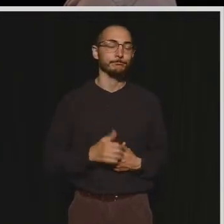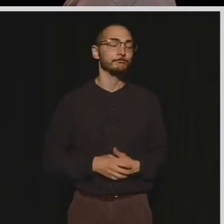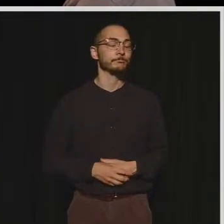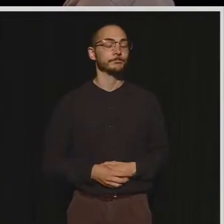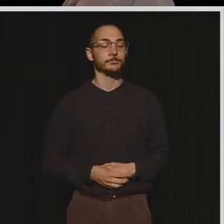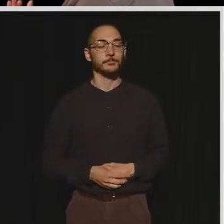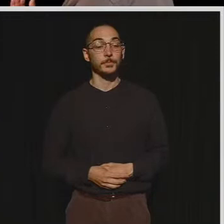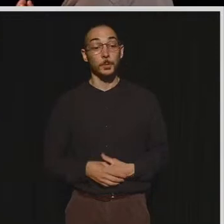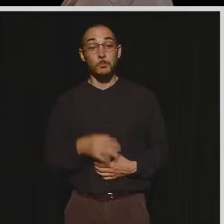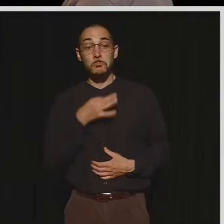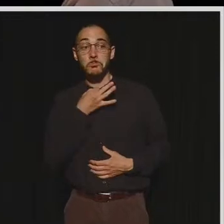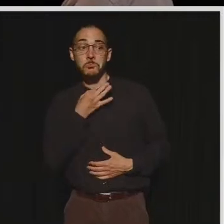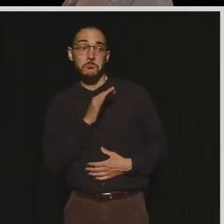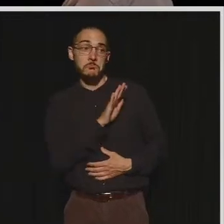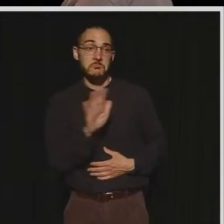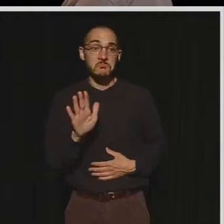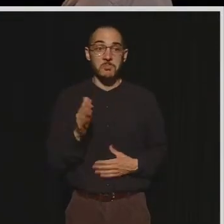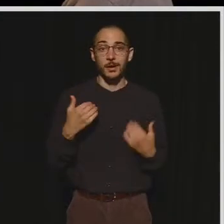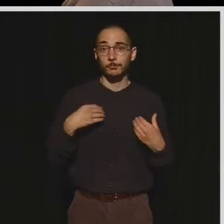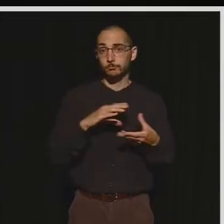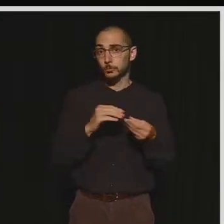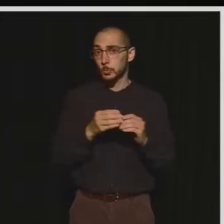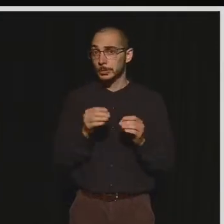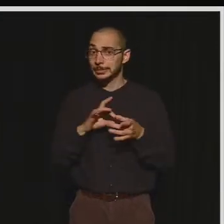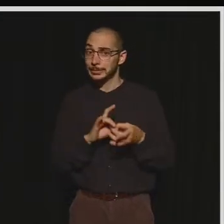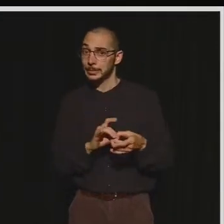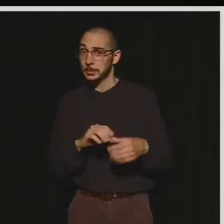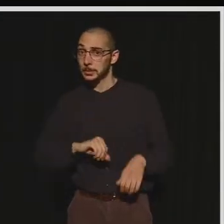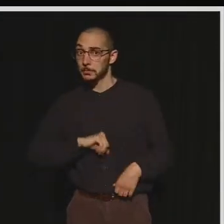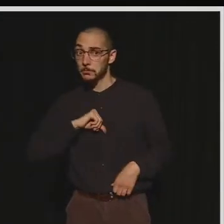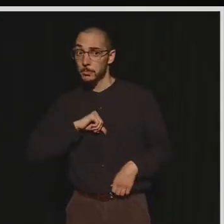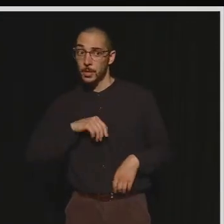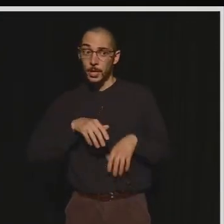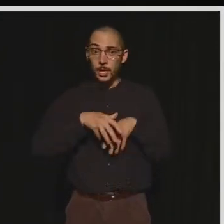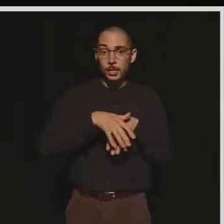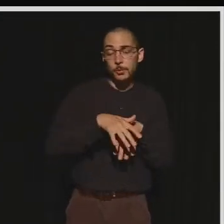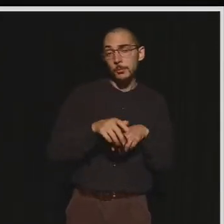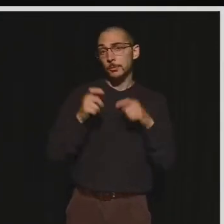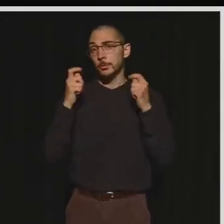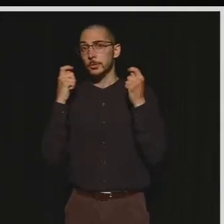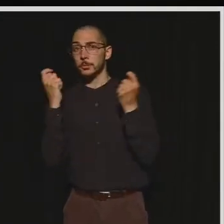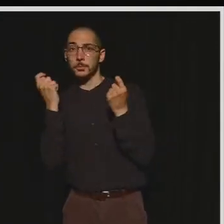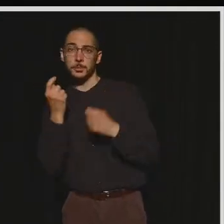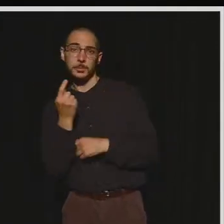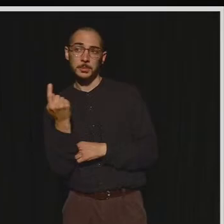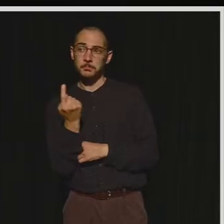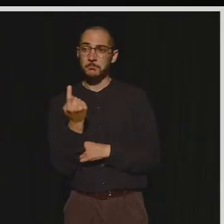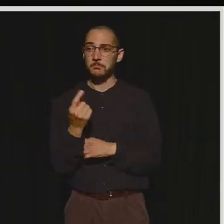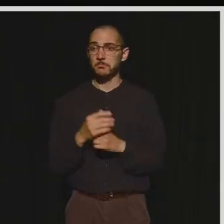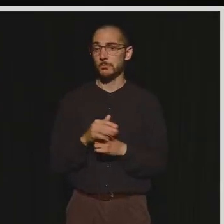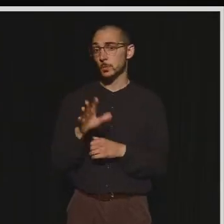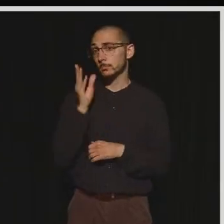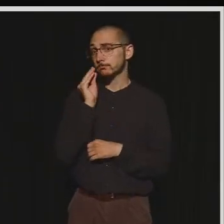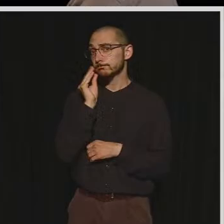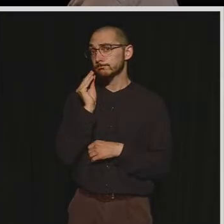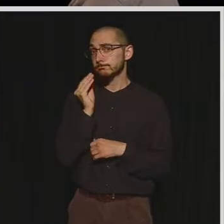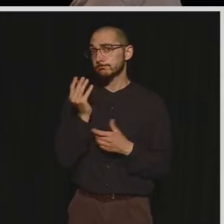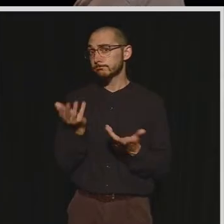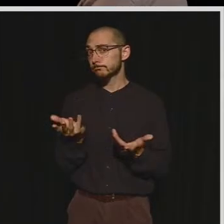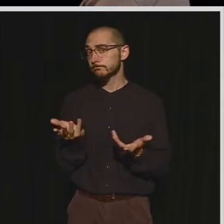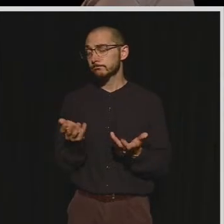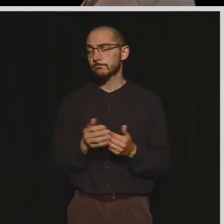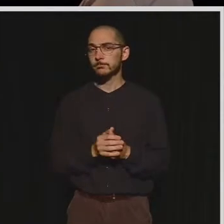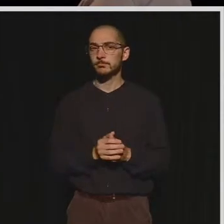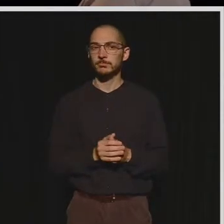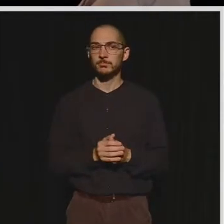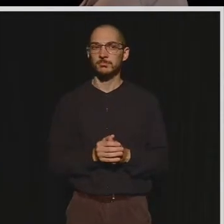Pride and the way that sort of Pride connected with that part of your story in Vancouver. Kona, I